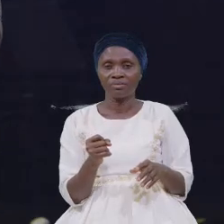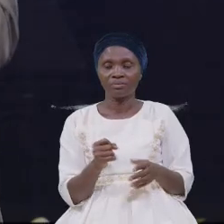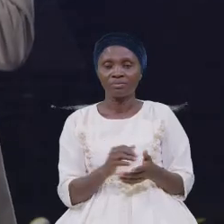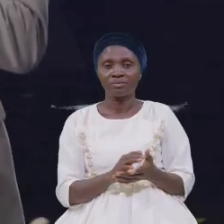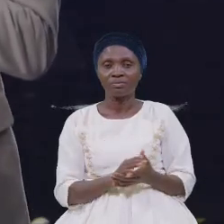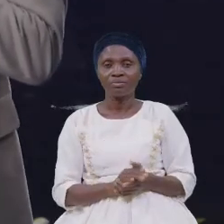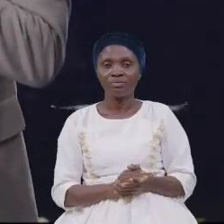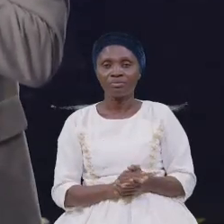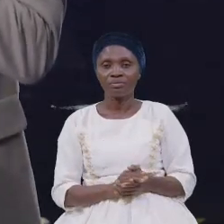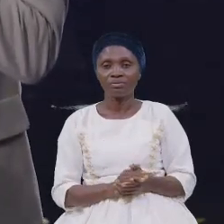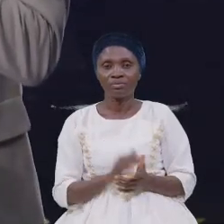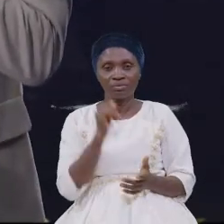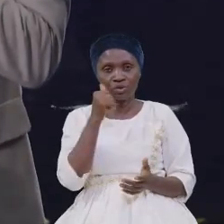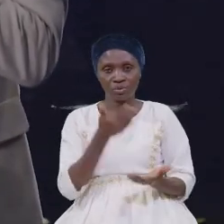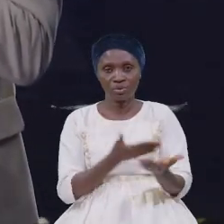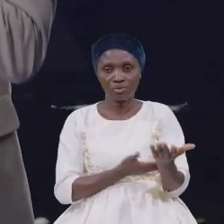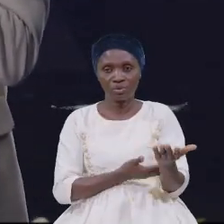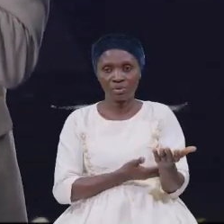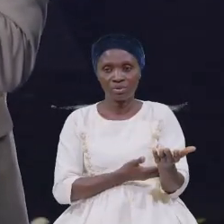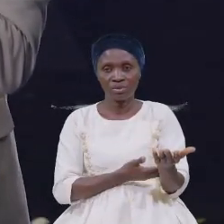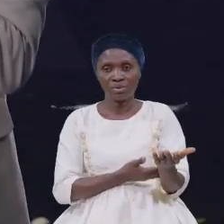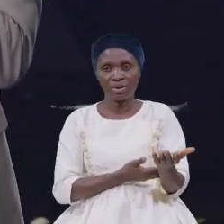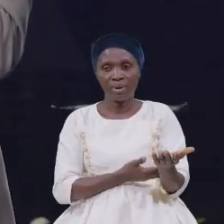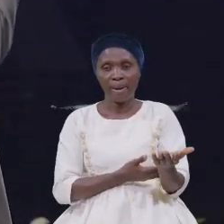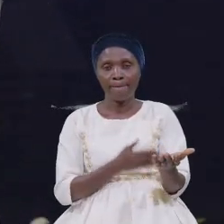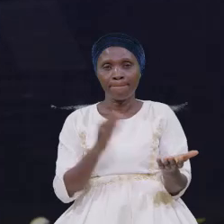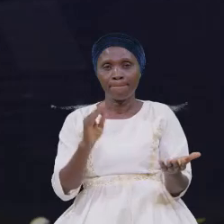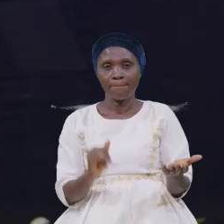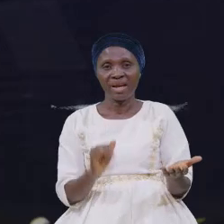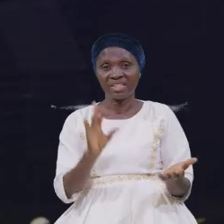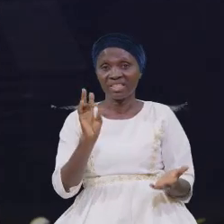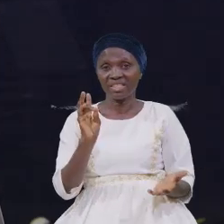Tomorrow morning, by 7:30, don't miss it.